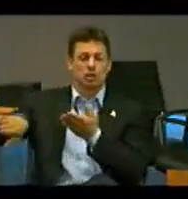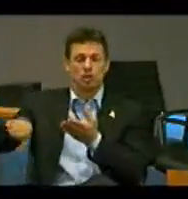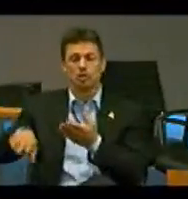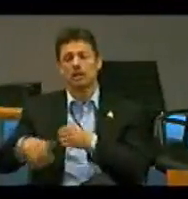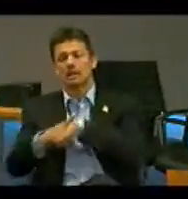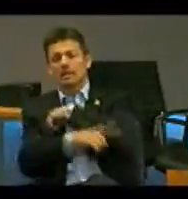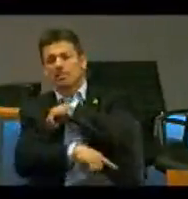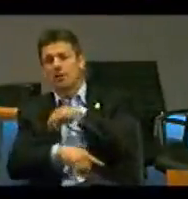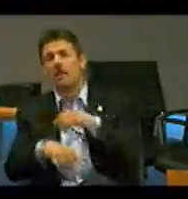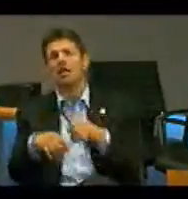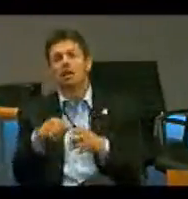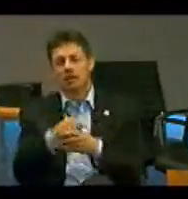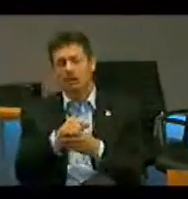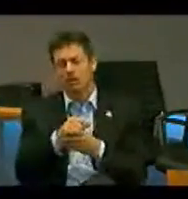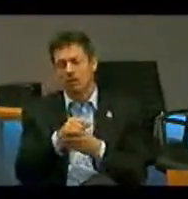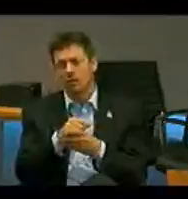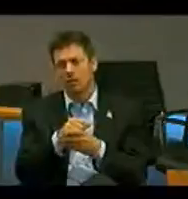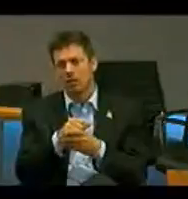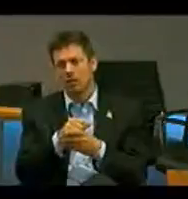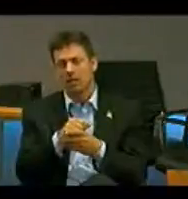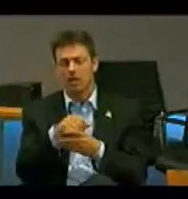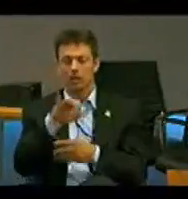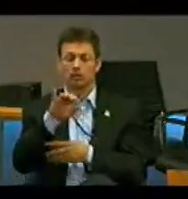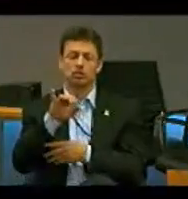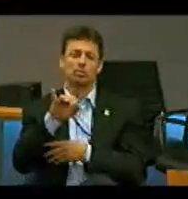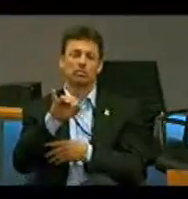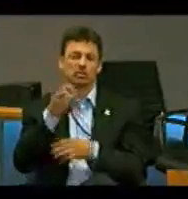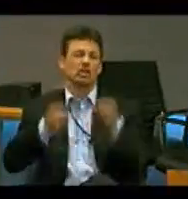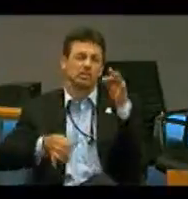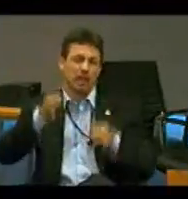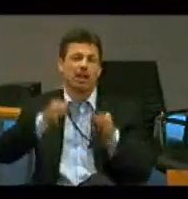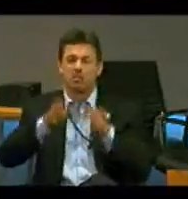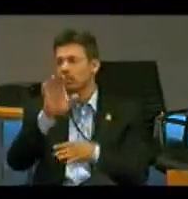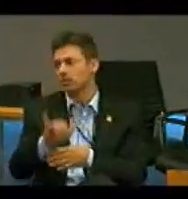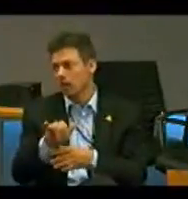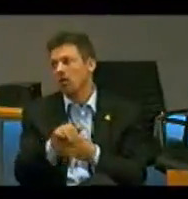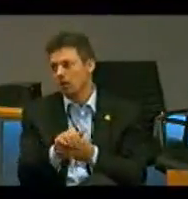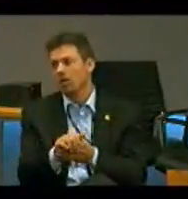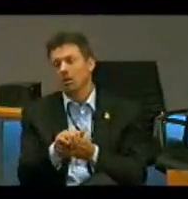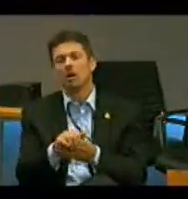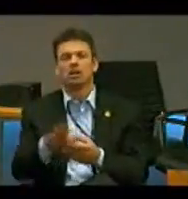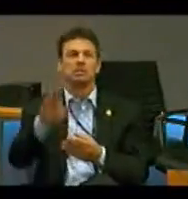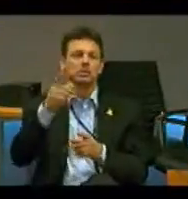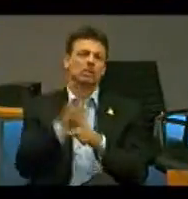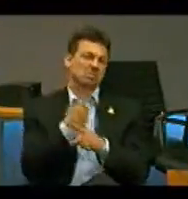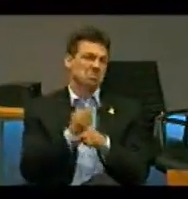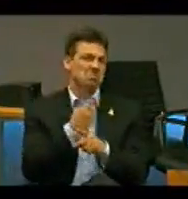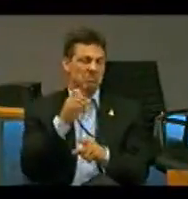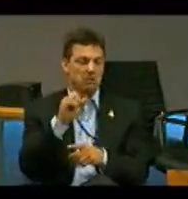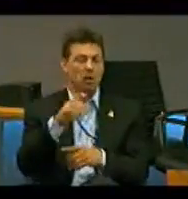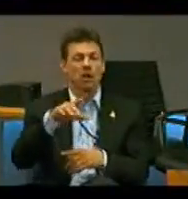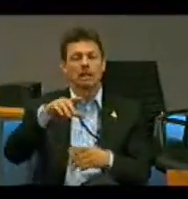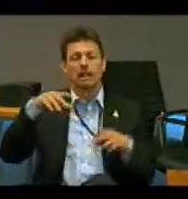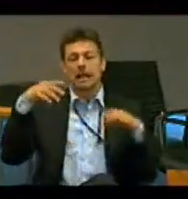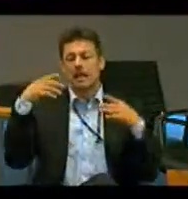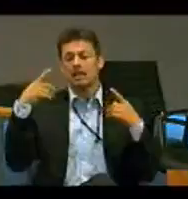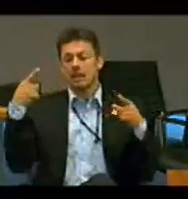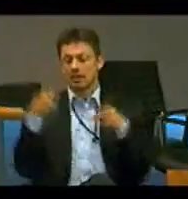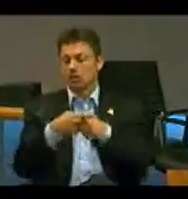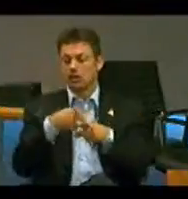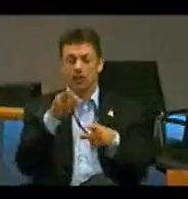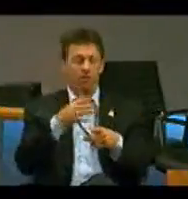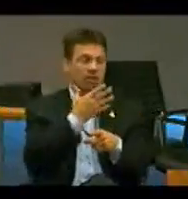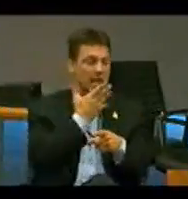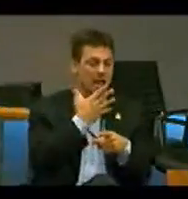imposed on, and justifiably so, on students of color, an intersection of students of color,